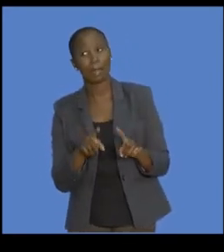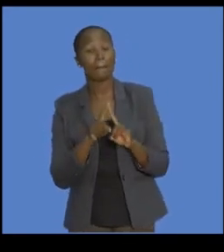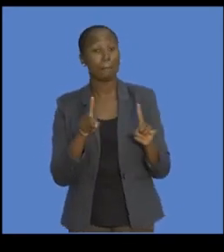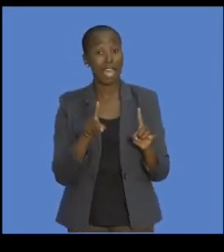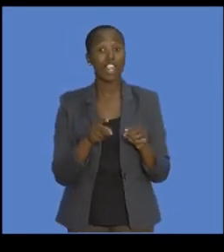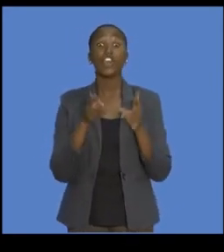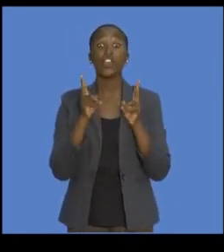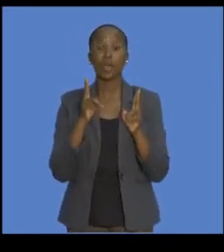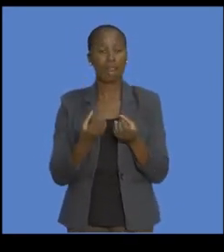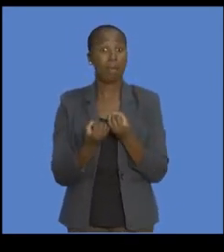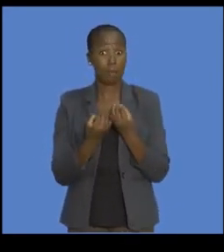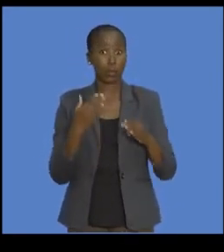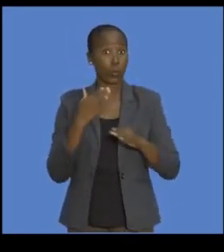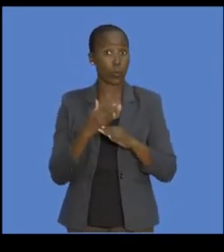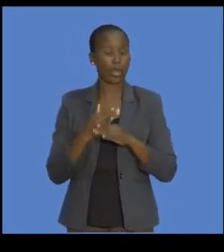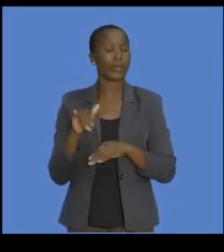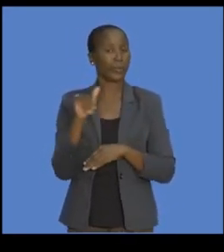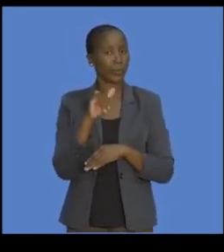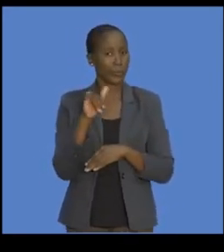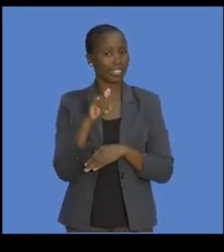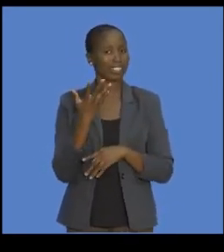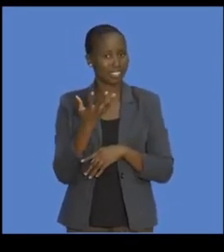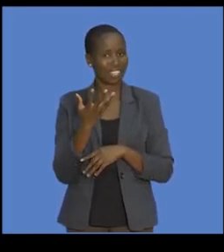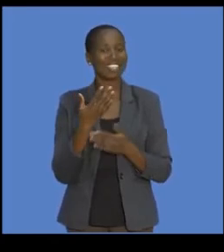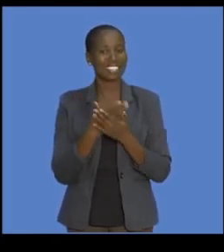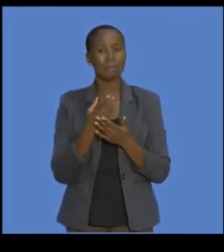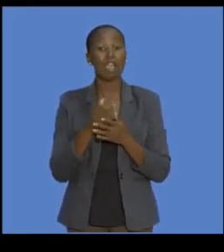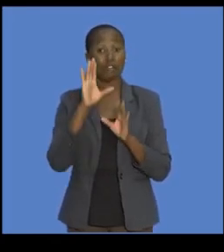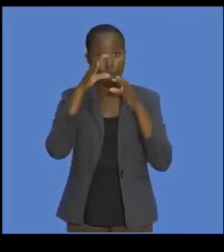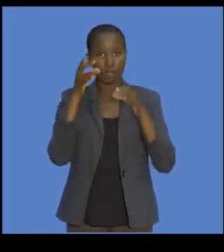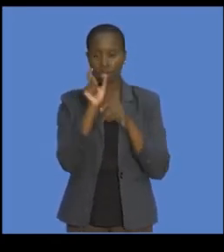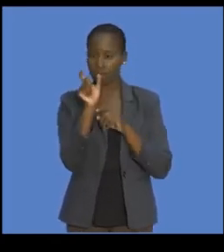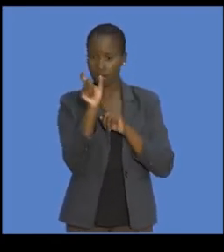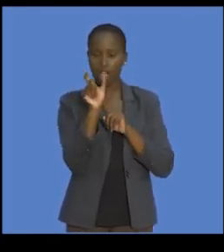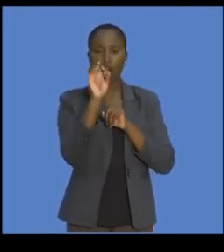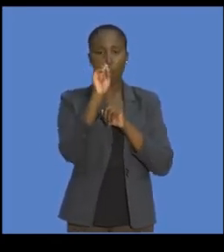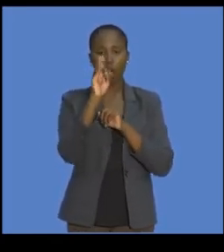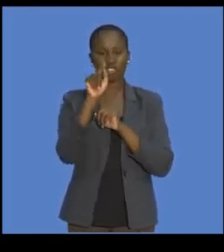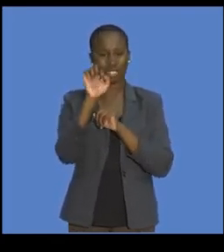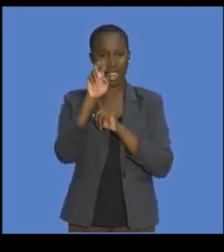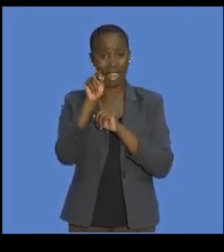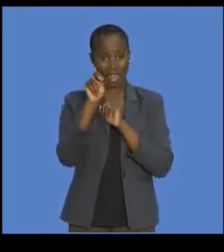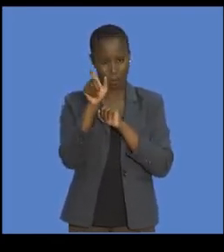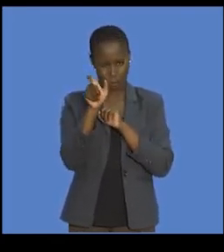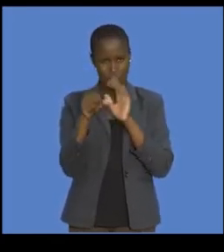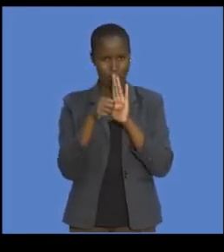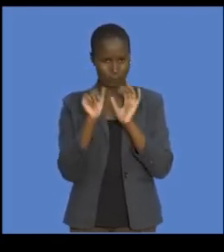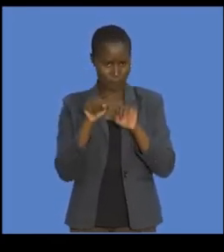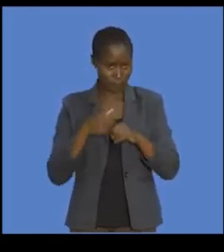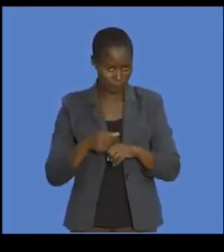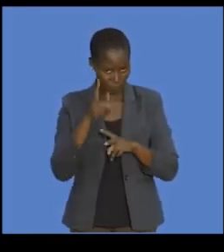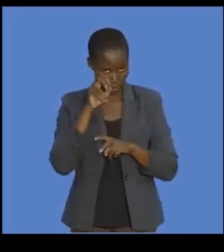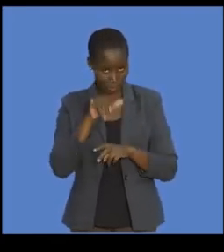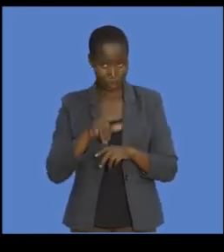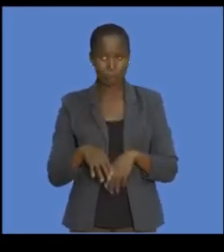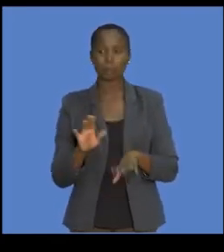and the emphasis is on the question and the word often. The cause for something to happen is